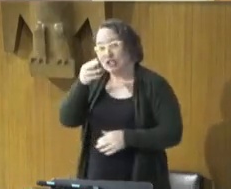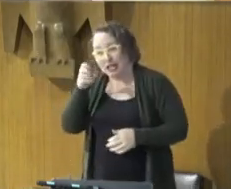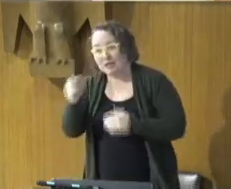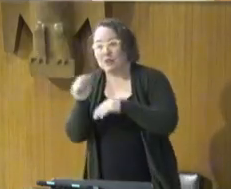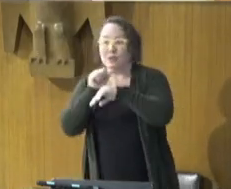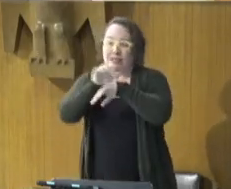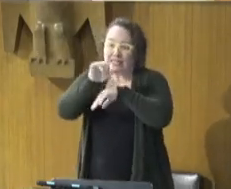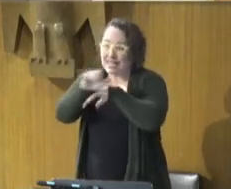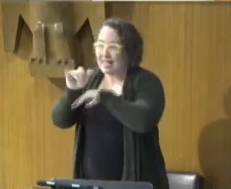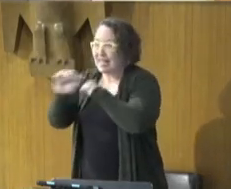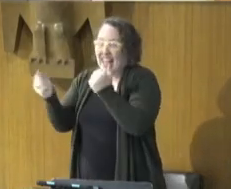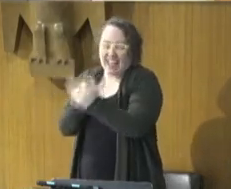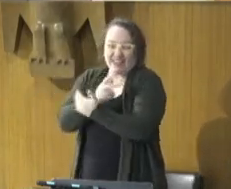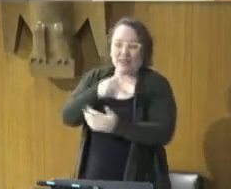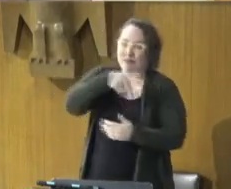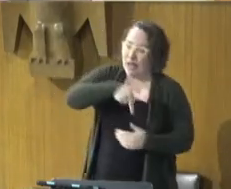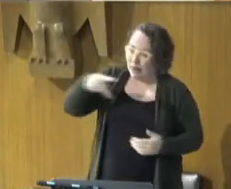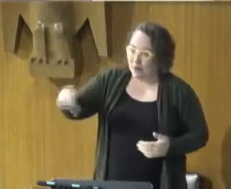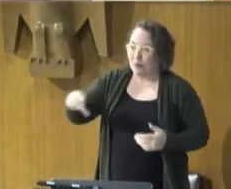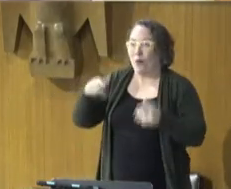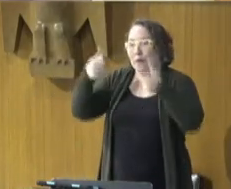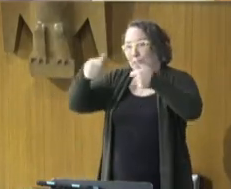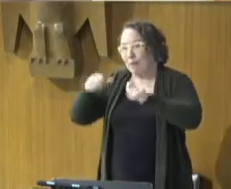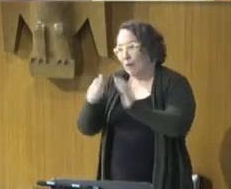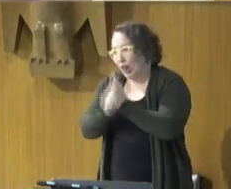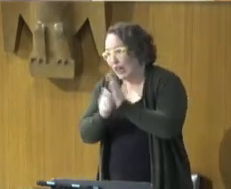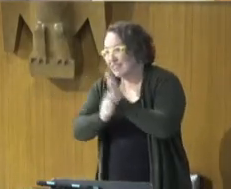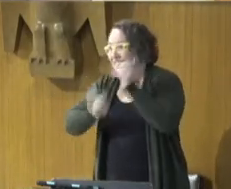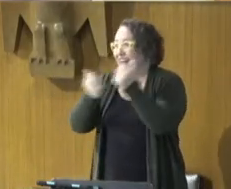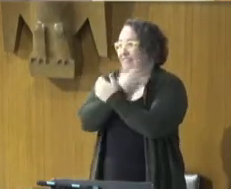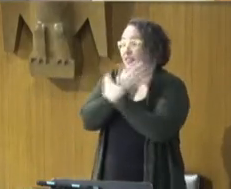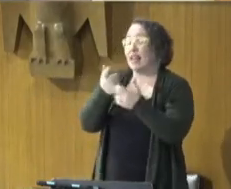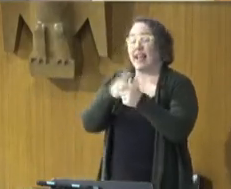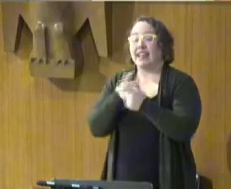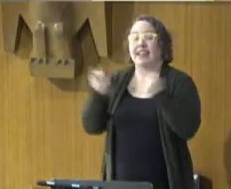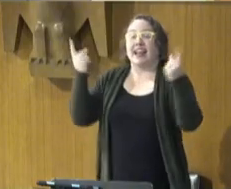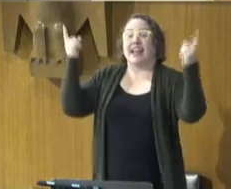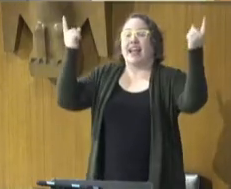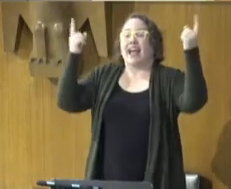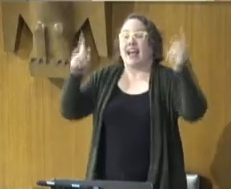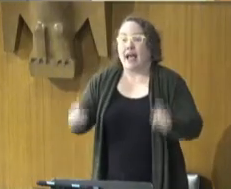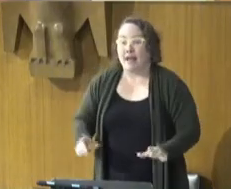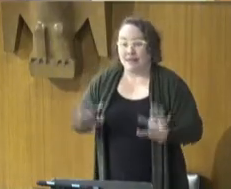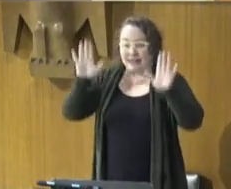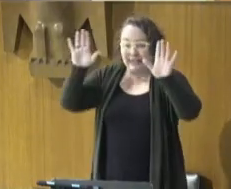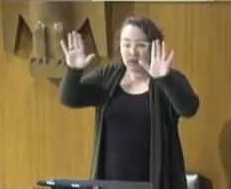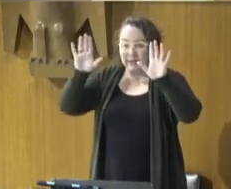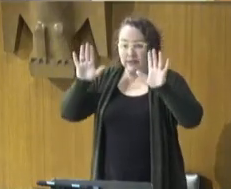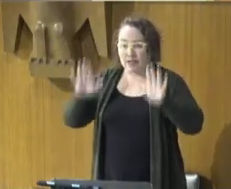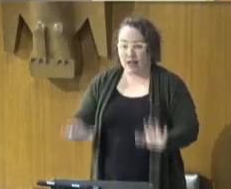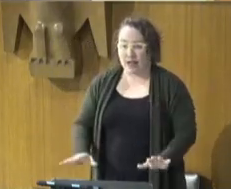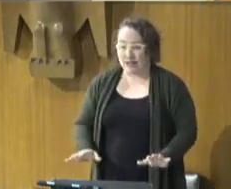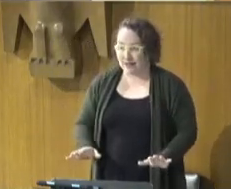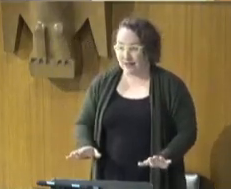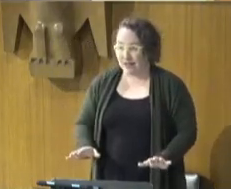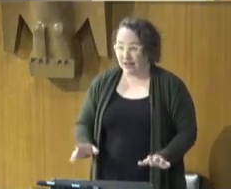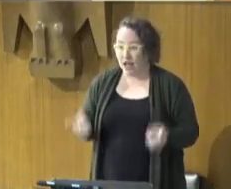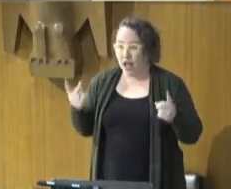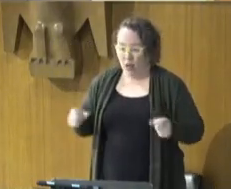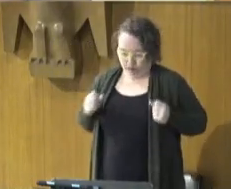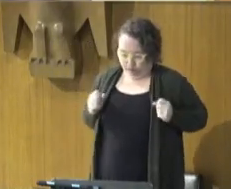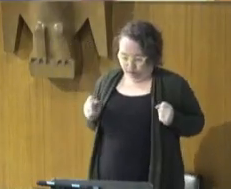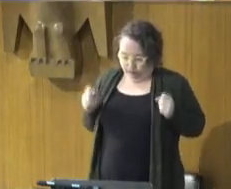bulletins and the PowerPoint. And then on Sunday, Sunday is when so many people jump into action.